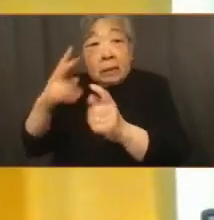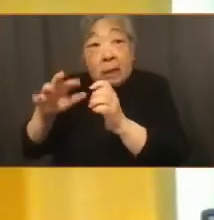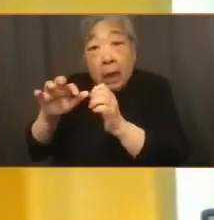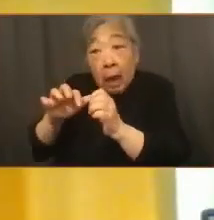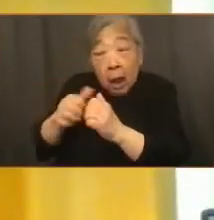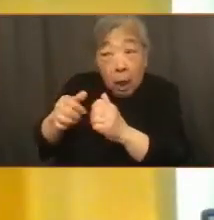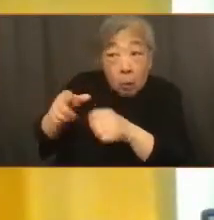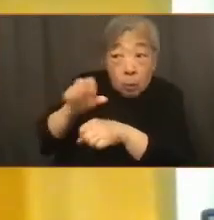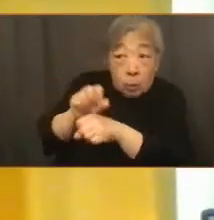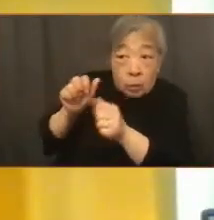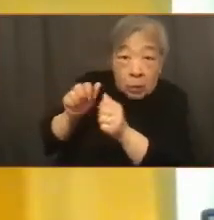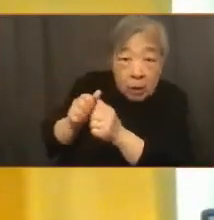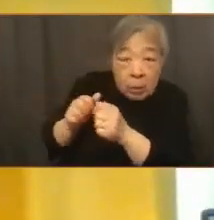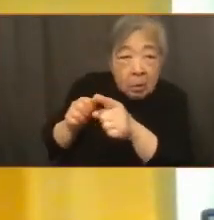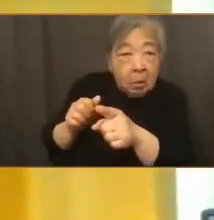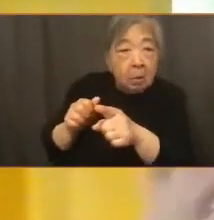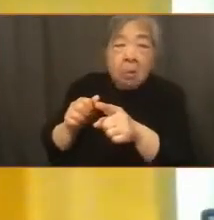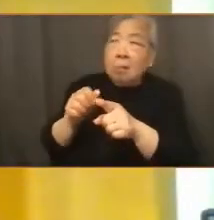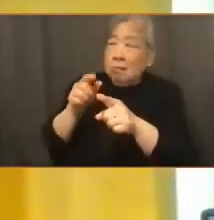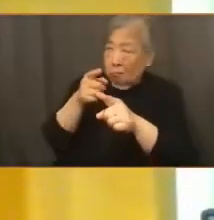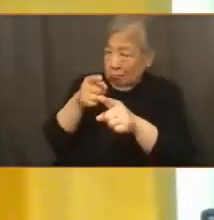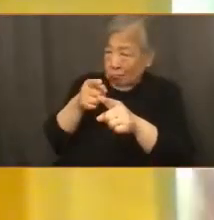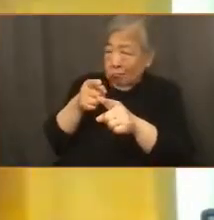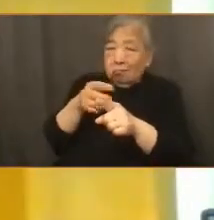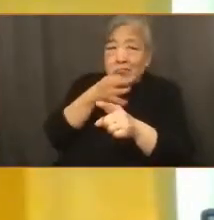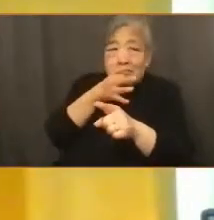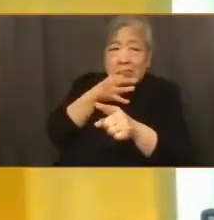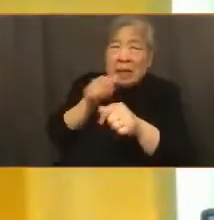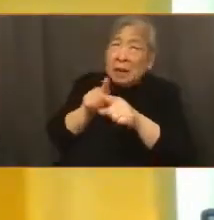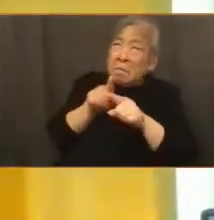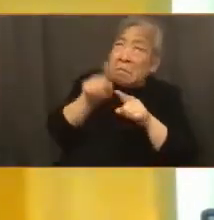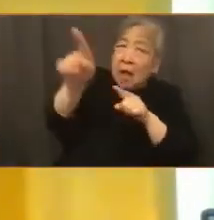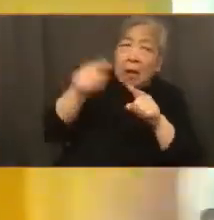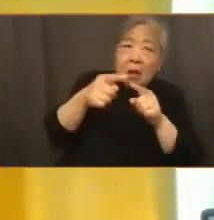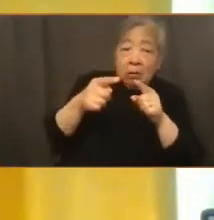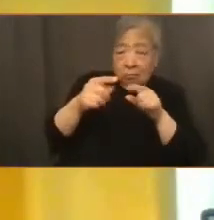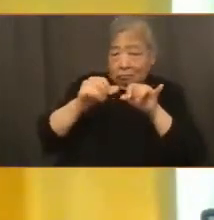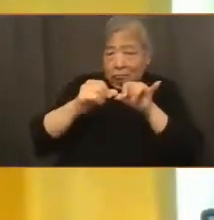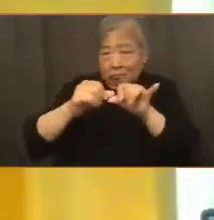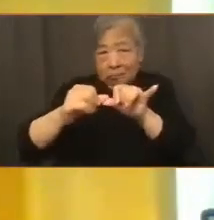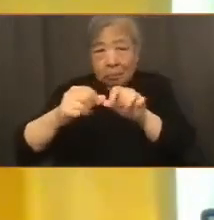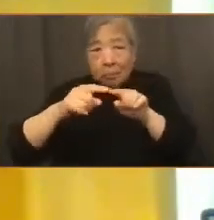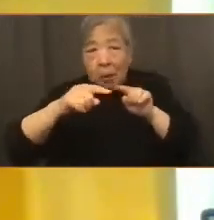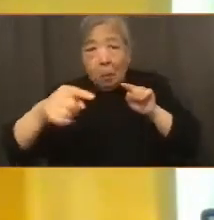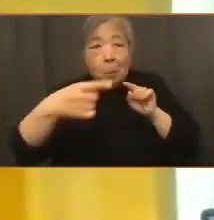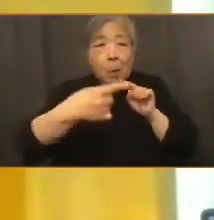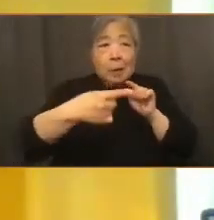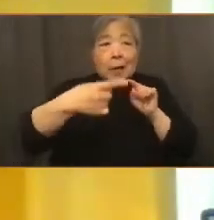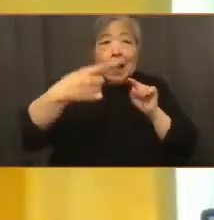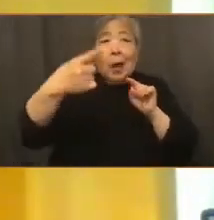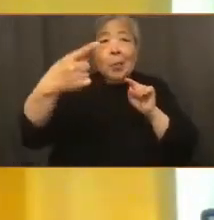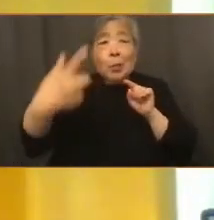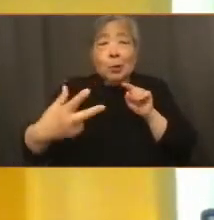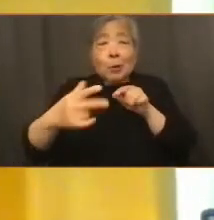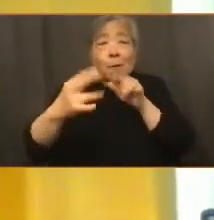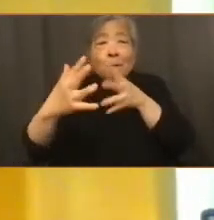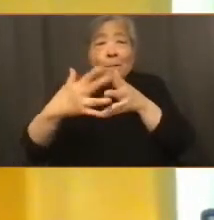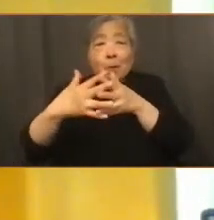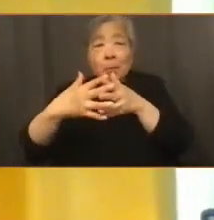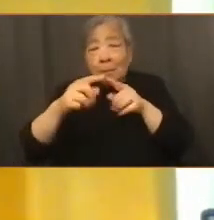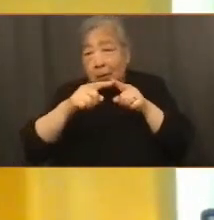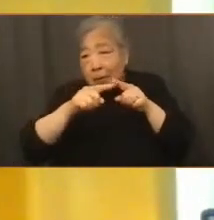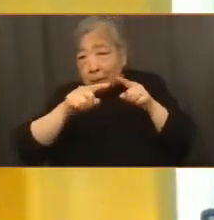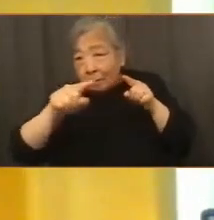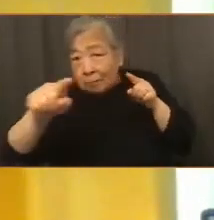it could fly some fairly long distances, about 1 1/3 football fields out and then back again, taking lots of pictures along the